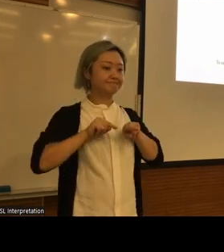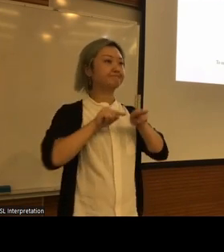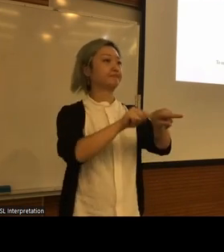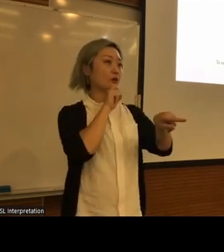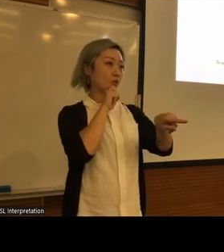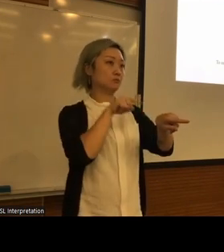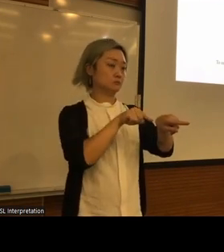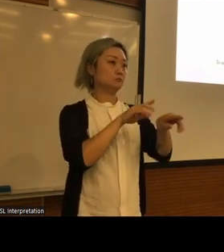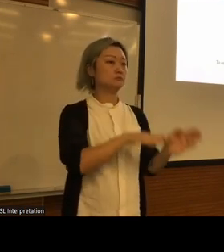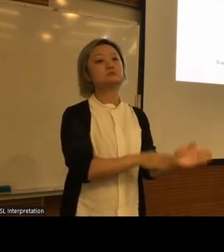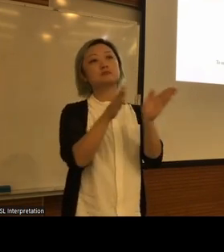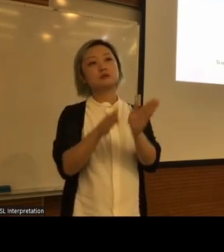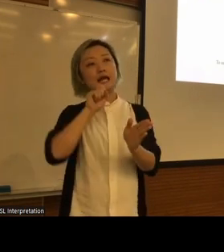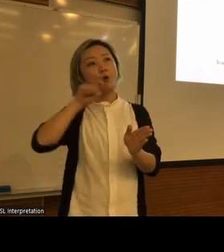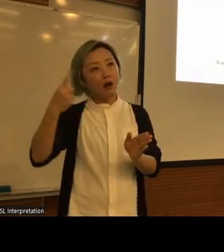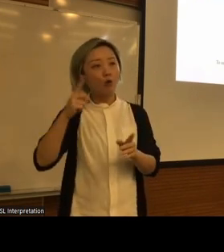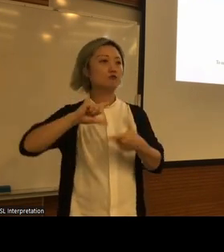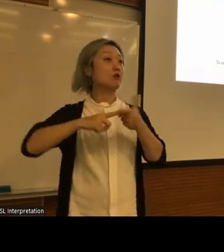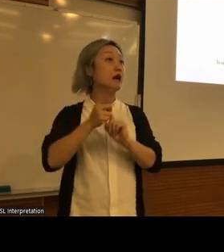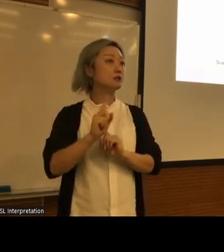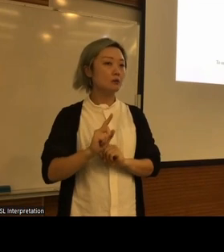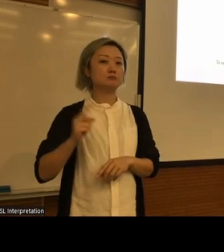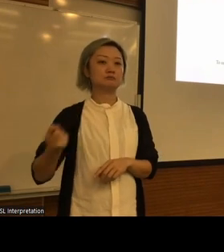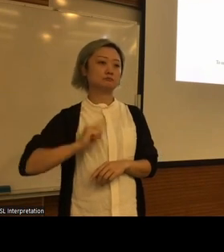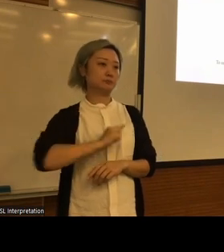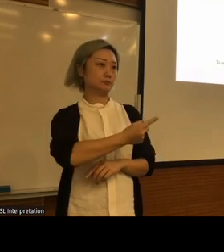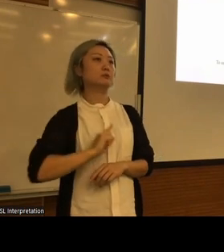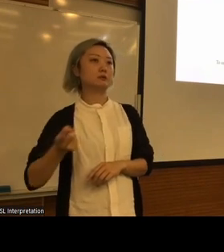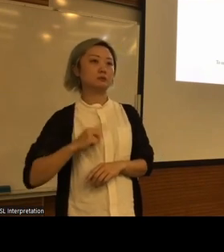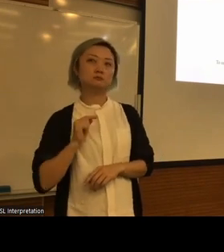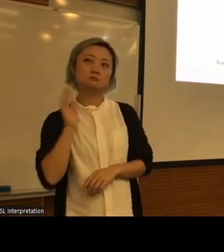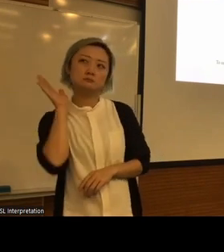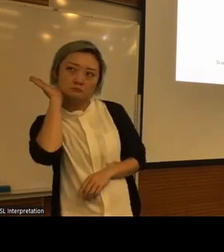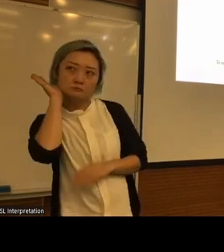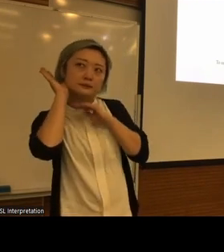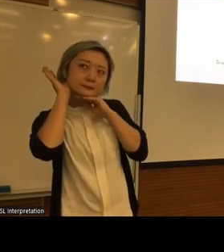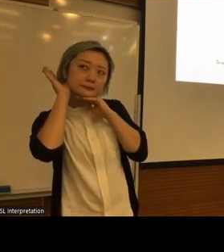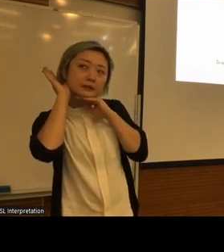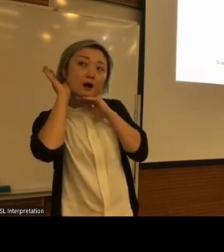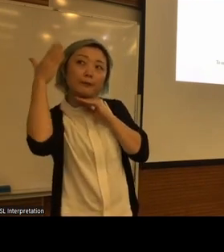people listen, then take notes, then reproduce the speech. And what